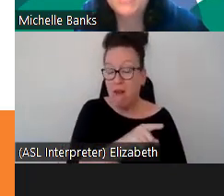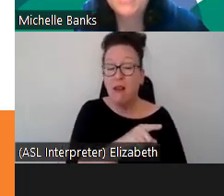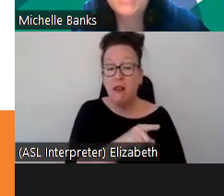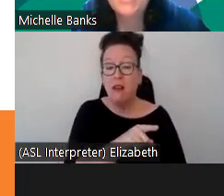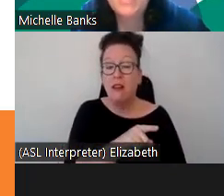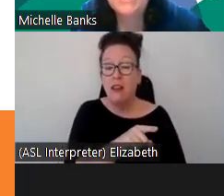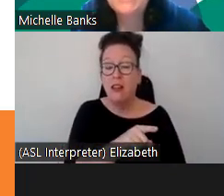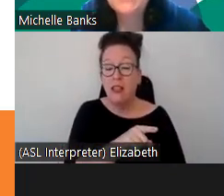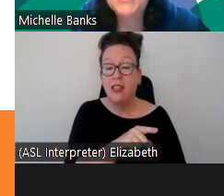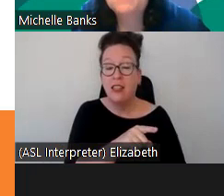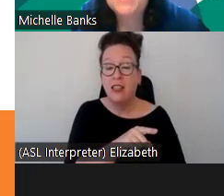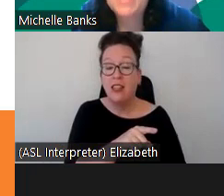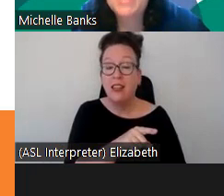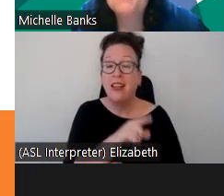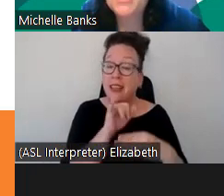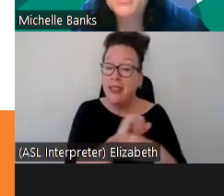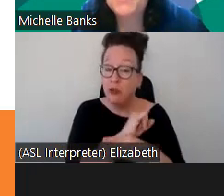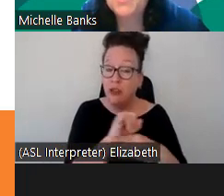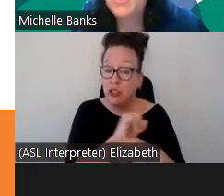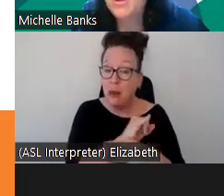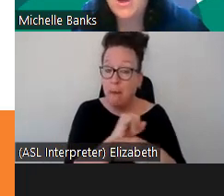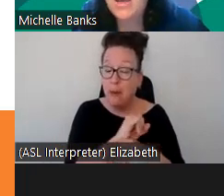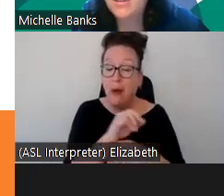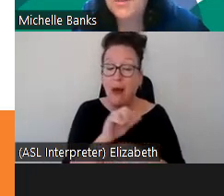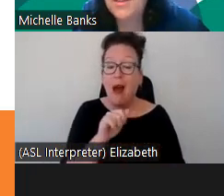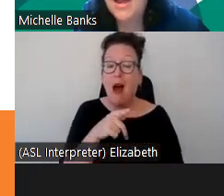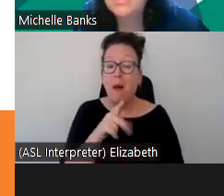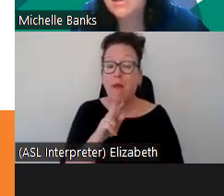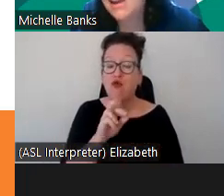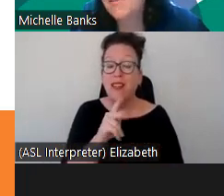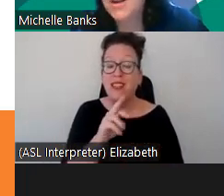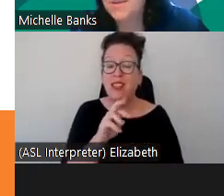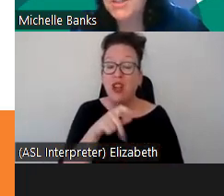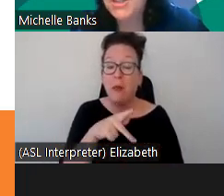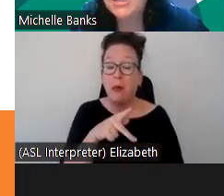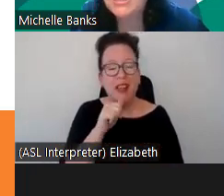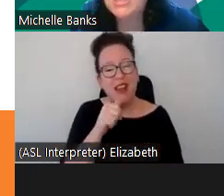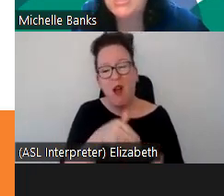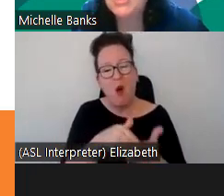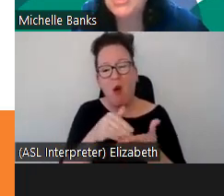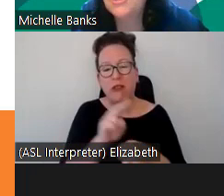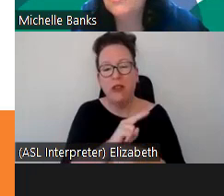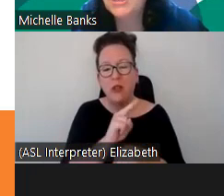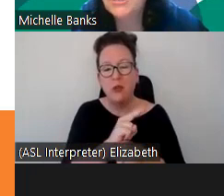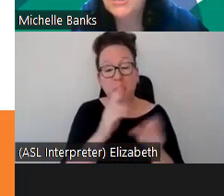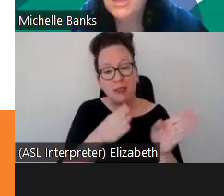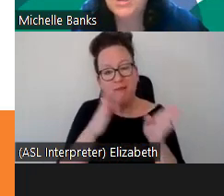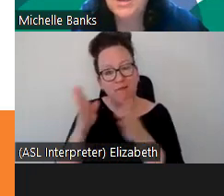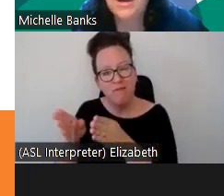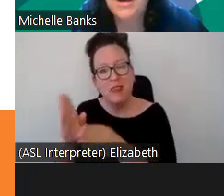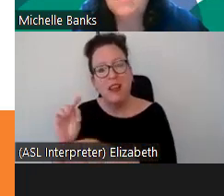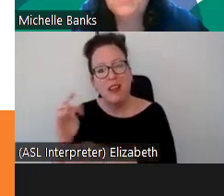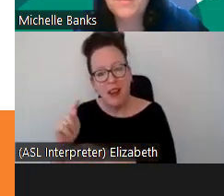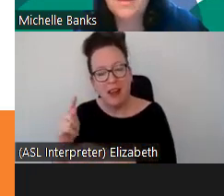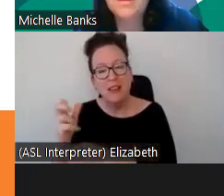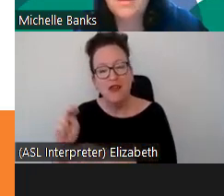In general VR, internships and apprenticeships are not highly utilized. And I've already mentioned in NextGen Careers, they really